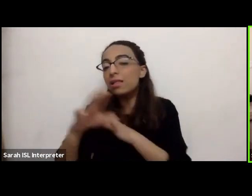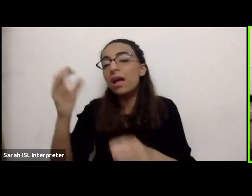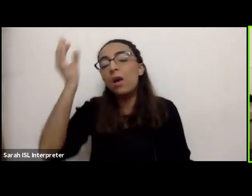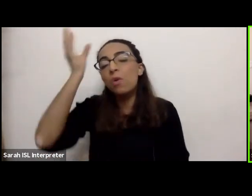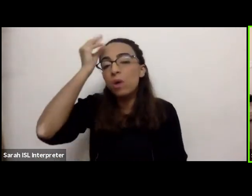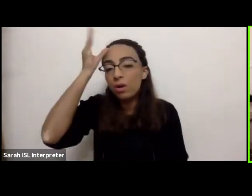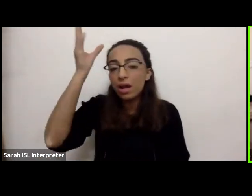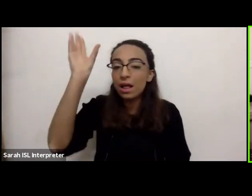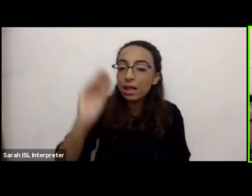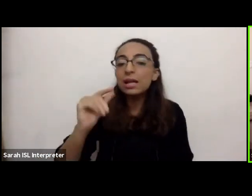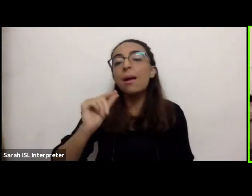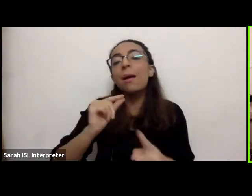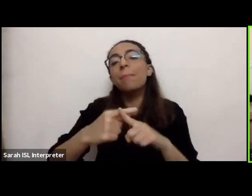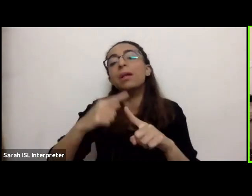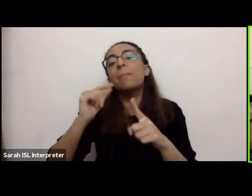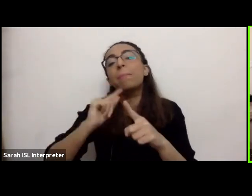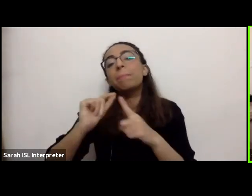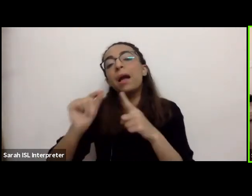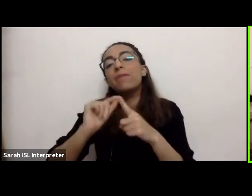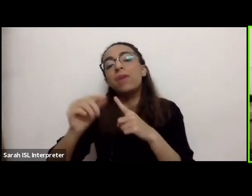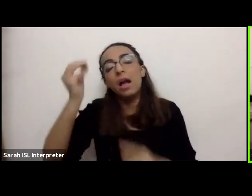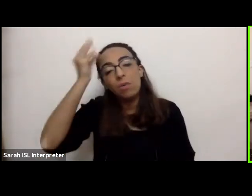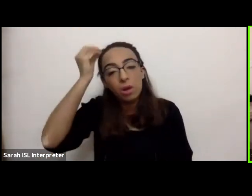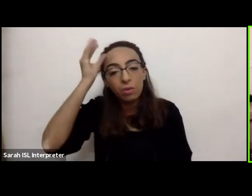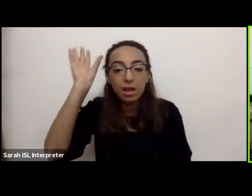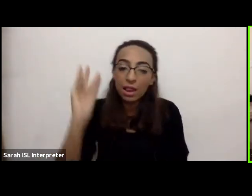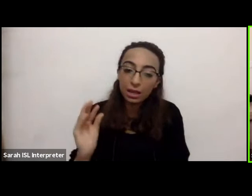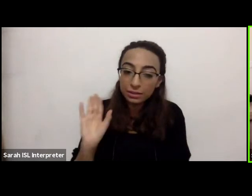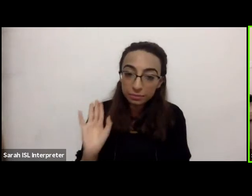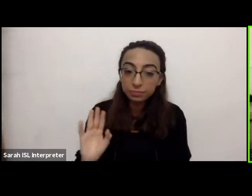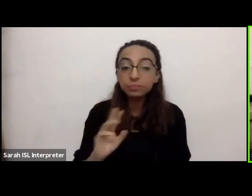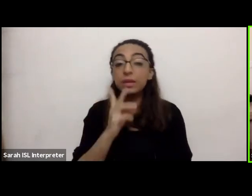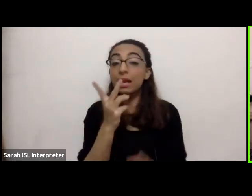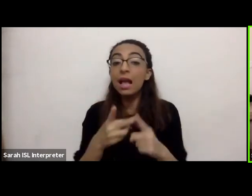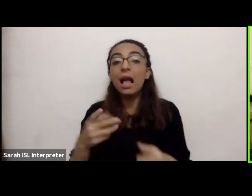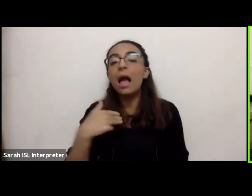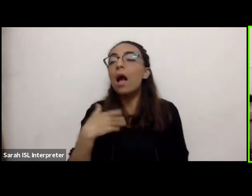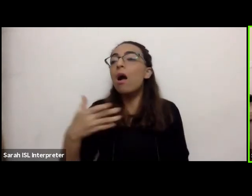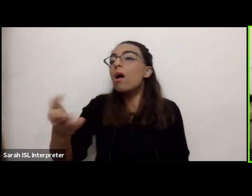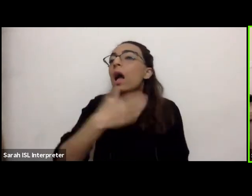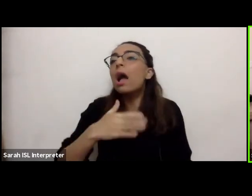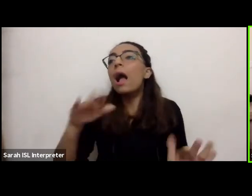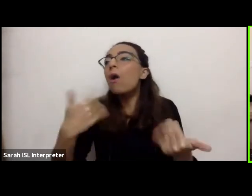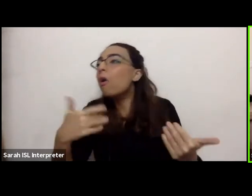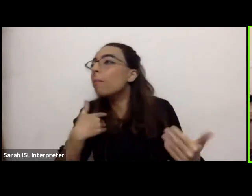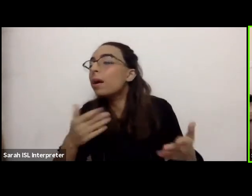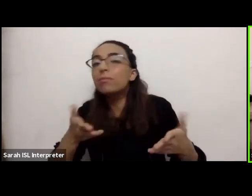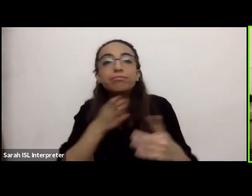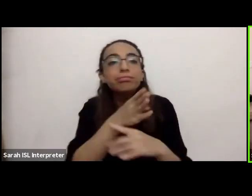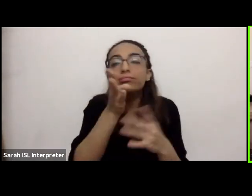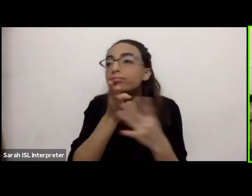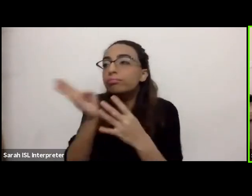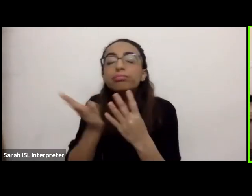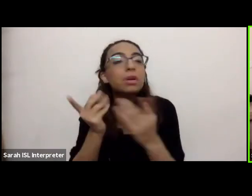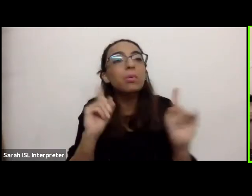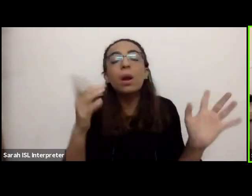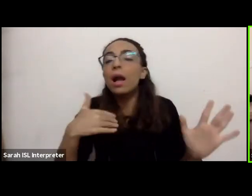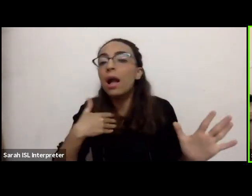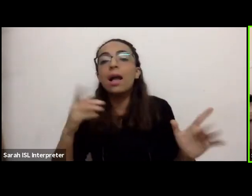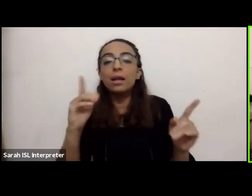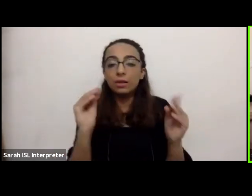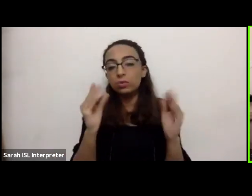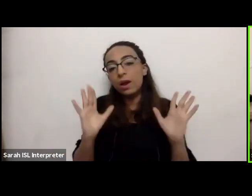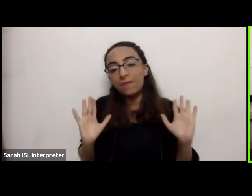the private sector. And the second is not knowing what to do and how. So while the what has been still given, the